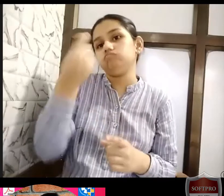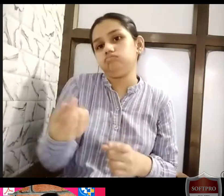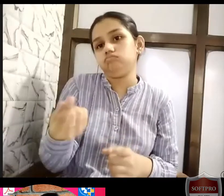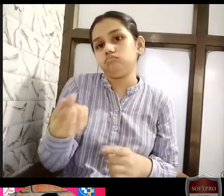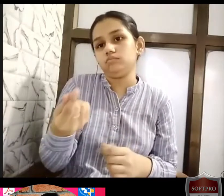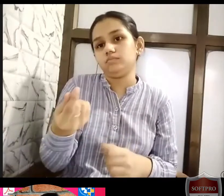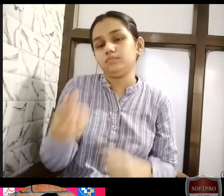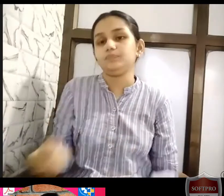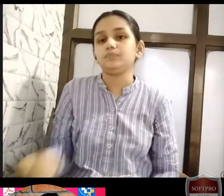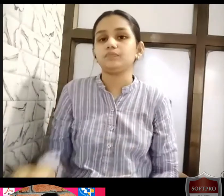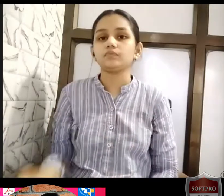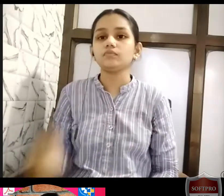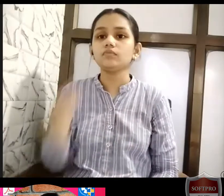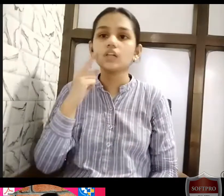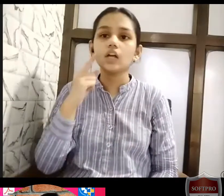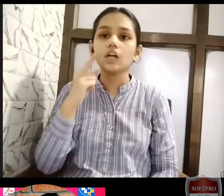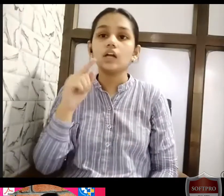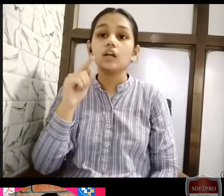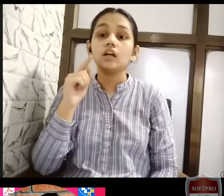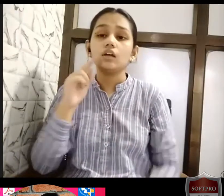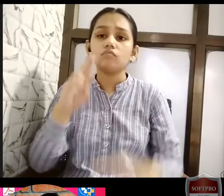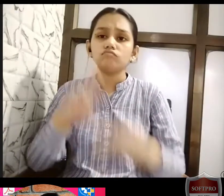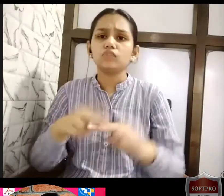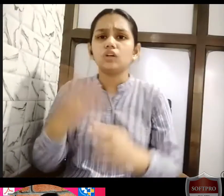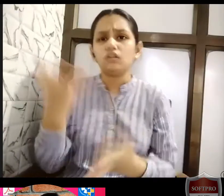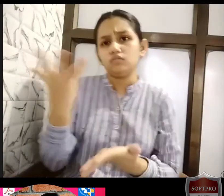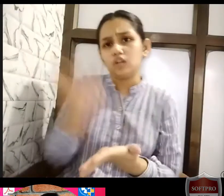They will ask you for money when you download.